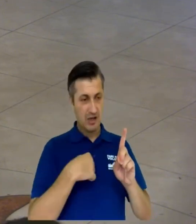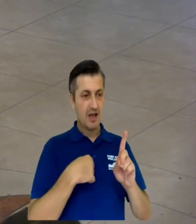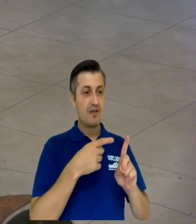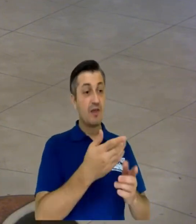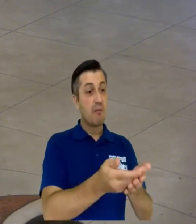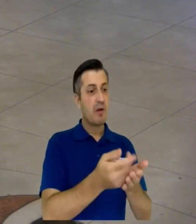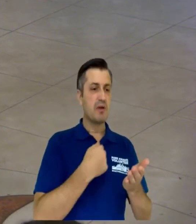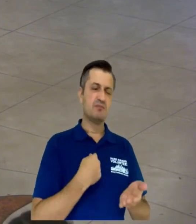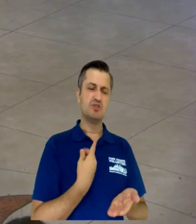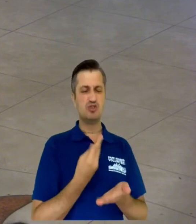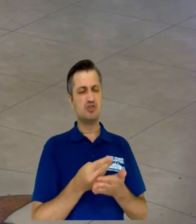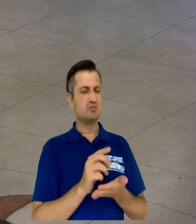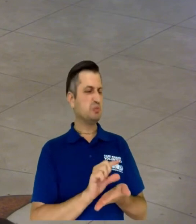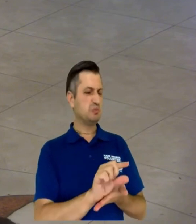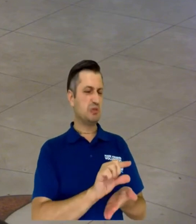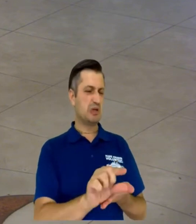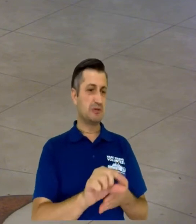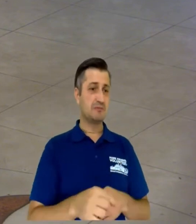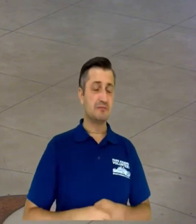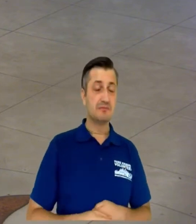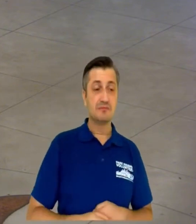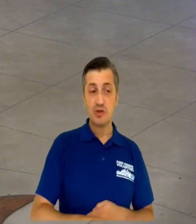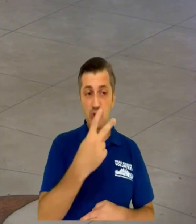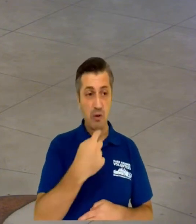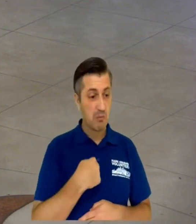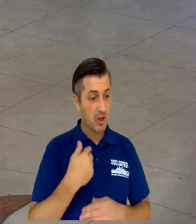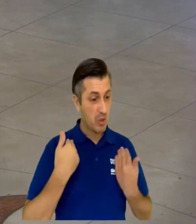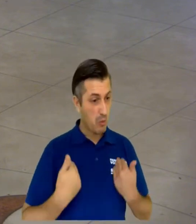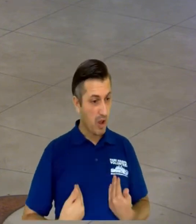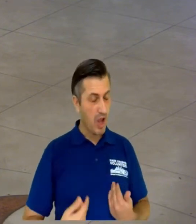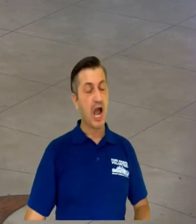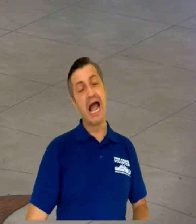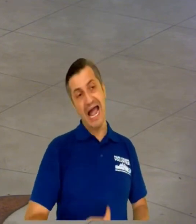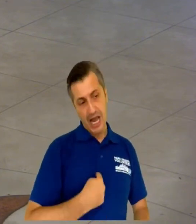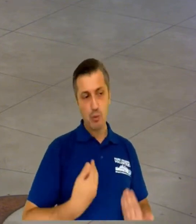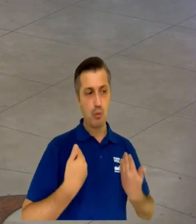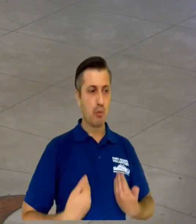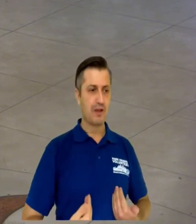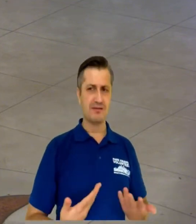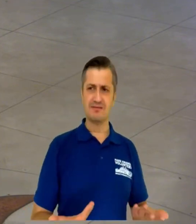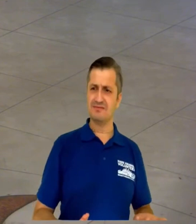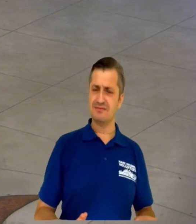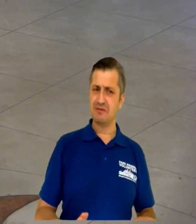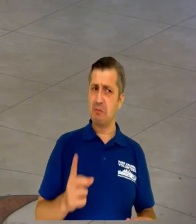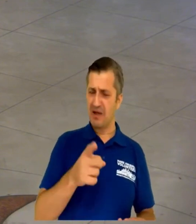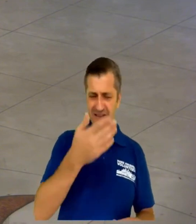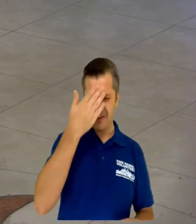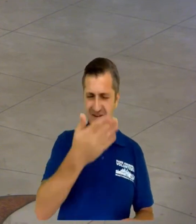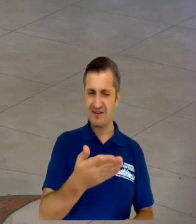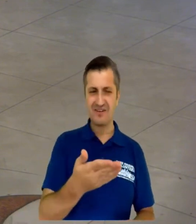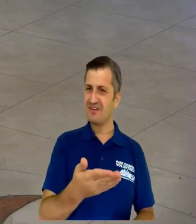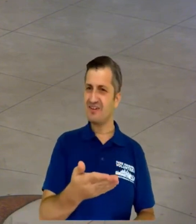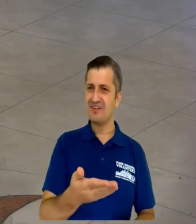wealthy I am? It's I, it's I. Where is this intelligence wealth coming from? It's coming from Krishna. You're not